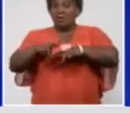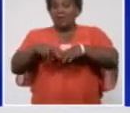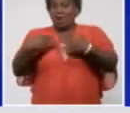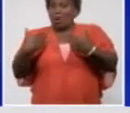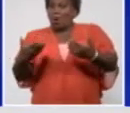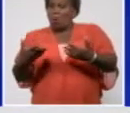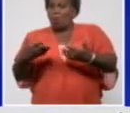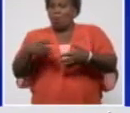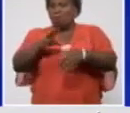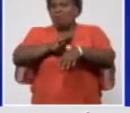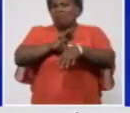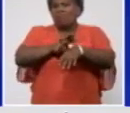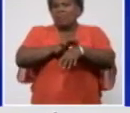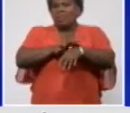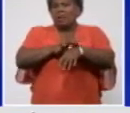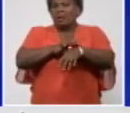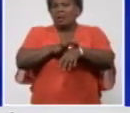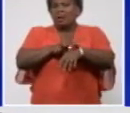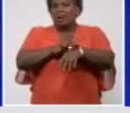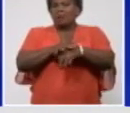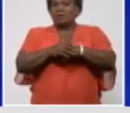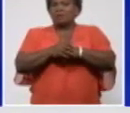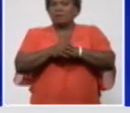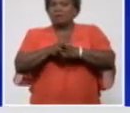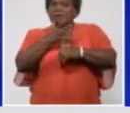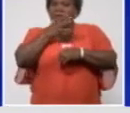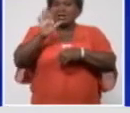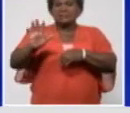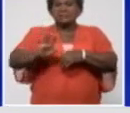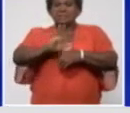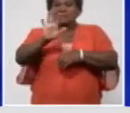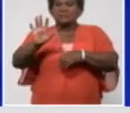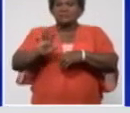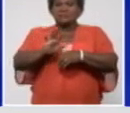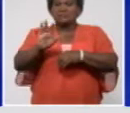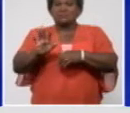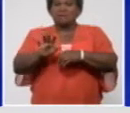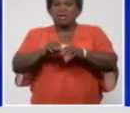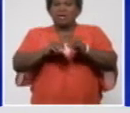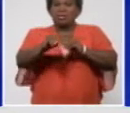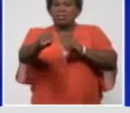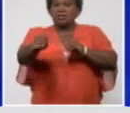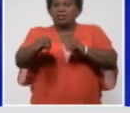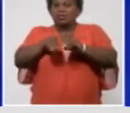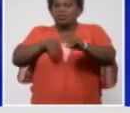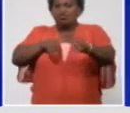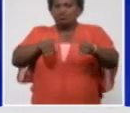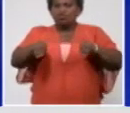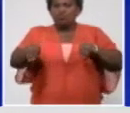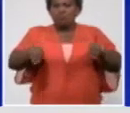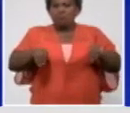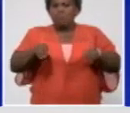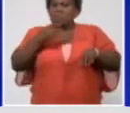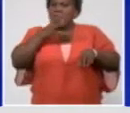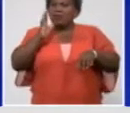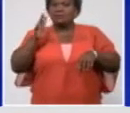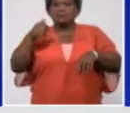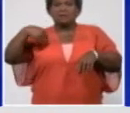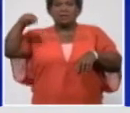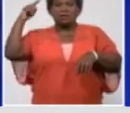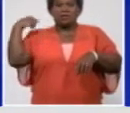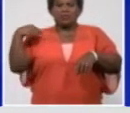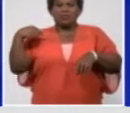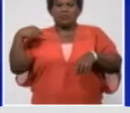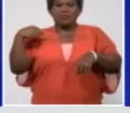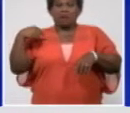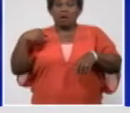a significant spread of the virus in Havana province. We can see a similar behavior compared to yesterday's